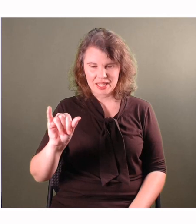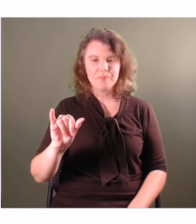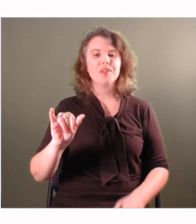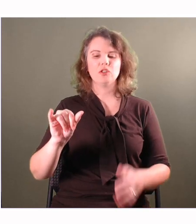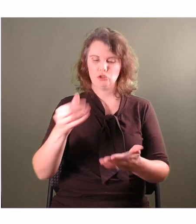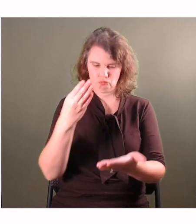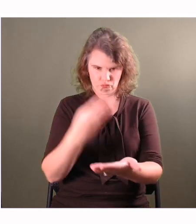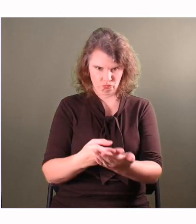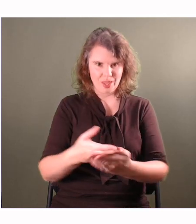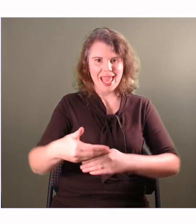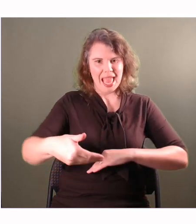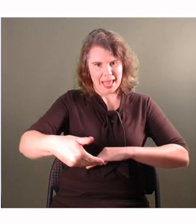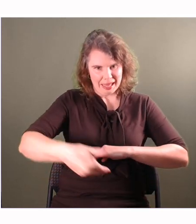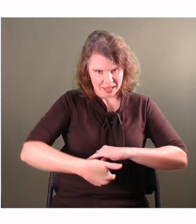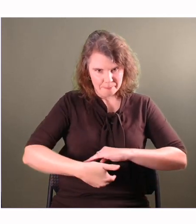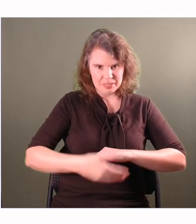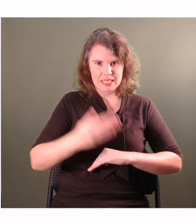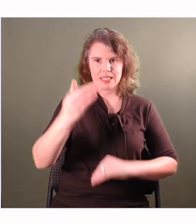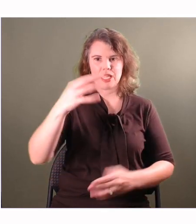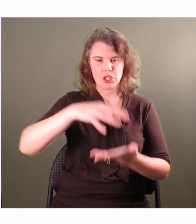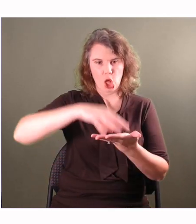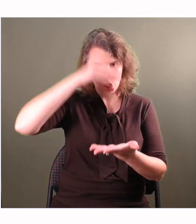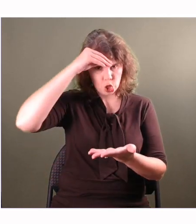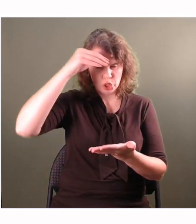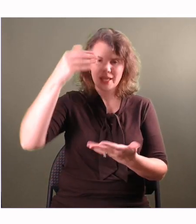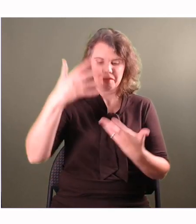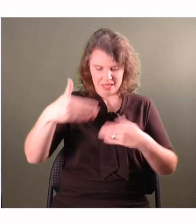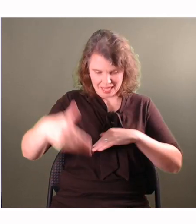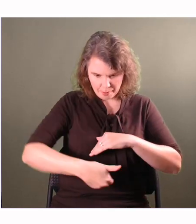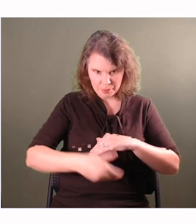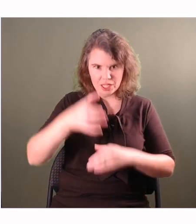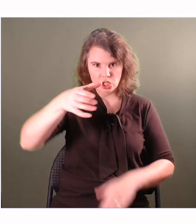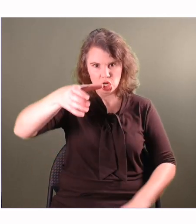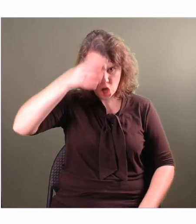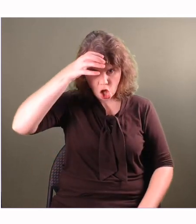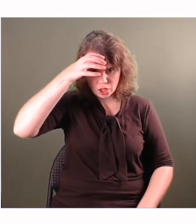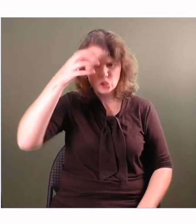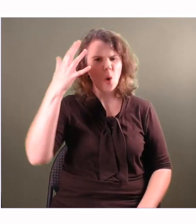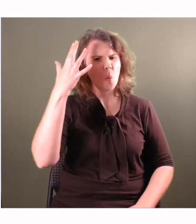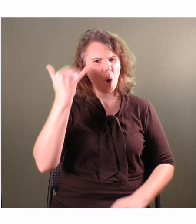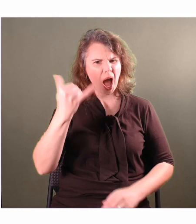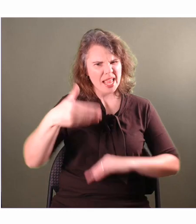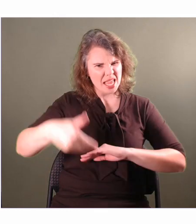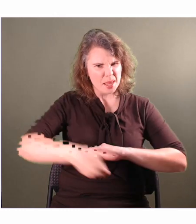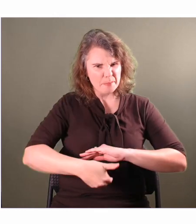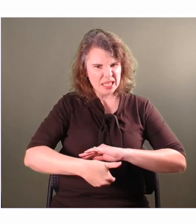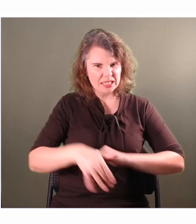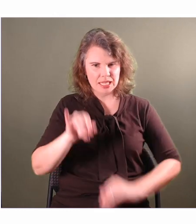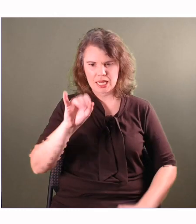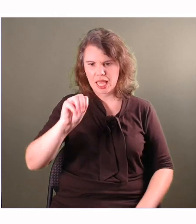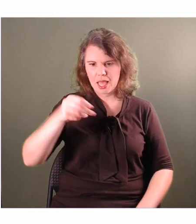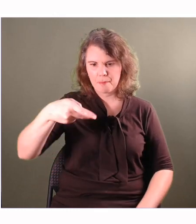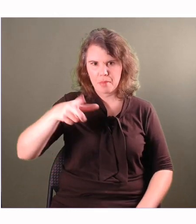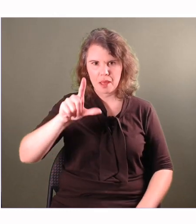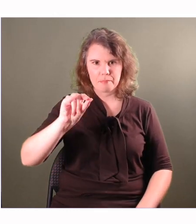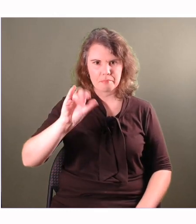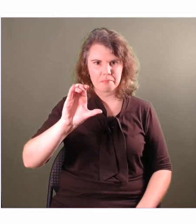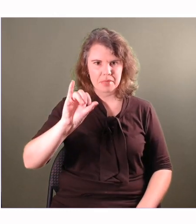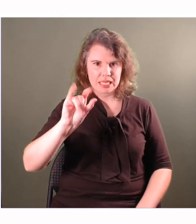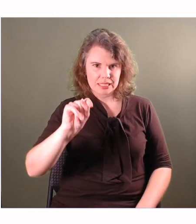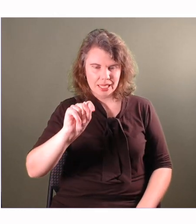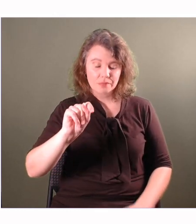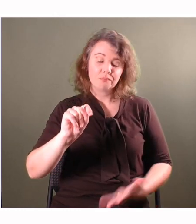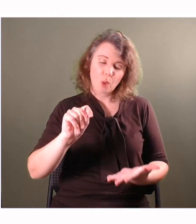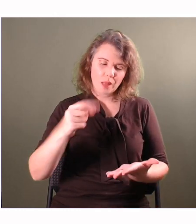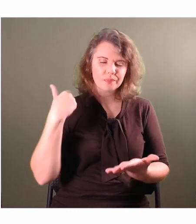and implicit learning inside the language production system. So why is it implicit? Well, we